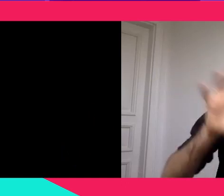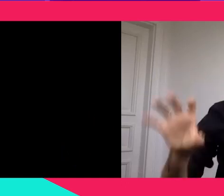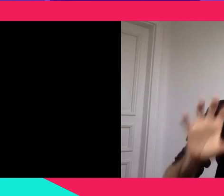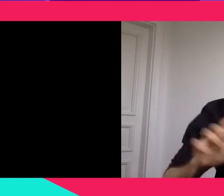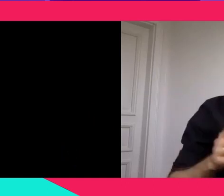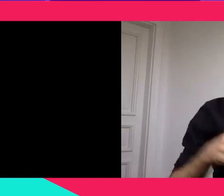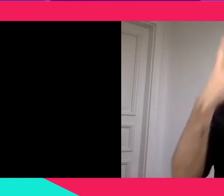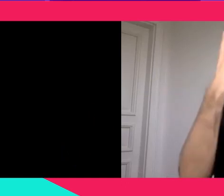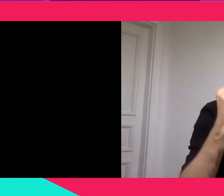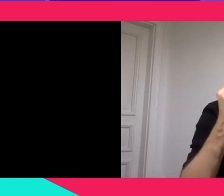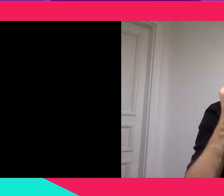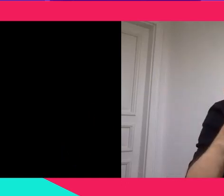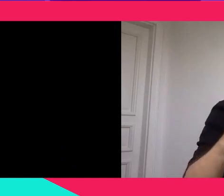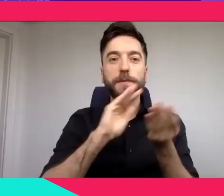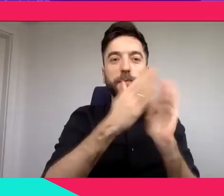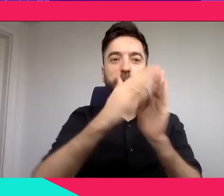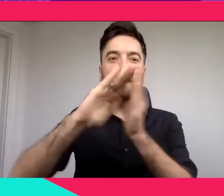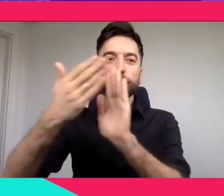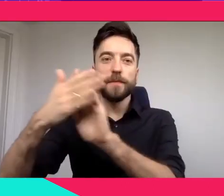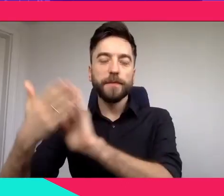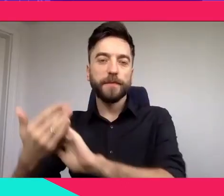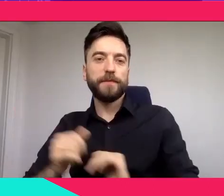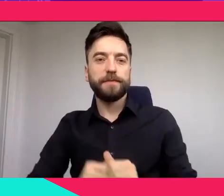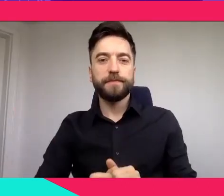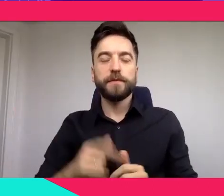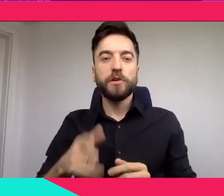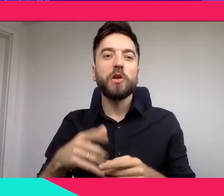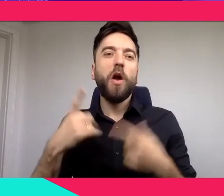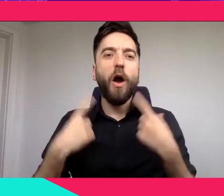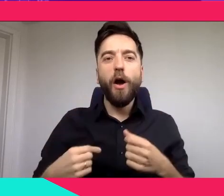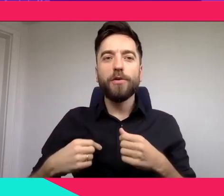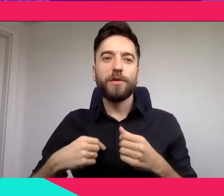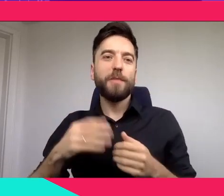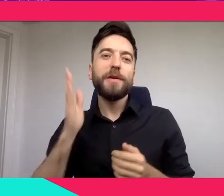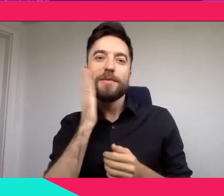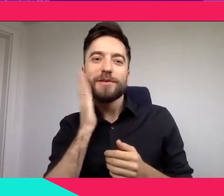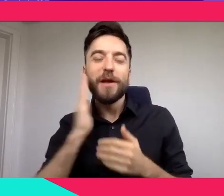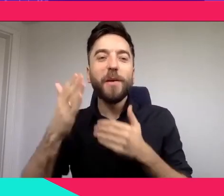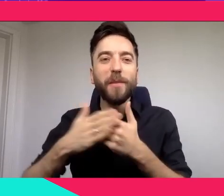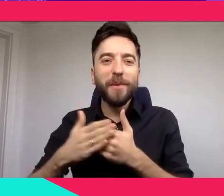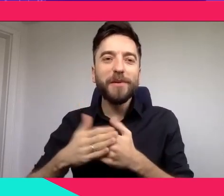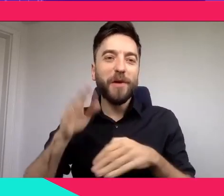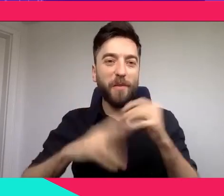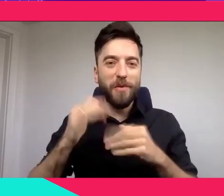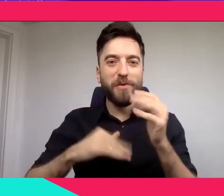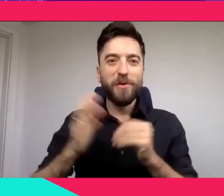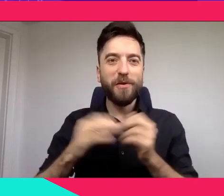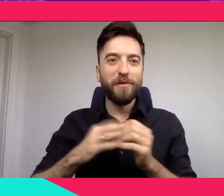around the construction site. They were quite frustrated about all the noise and the building